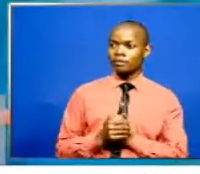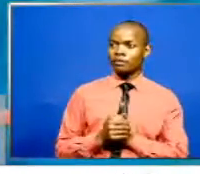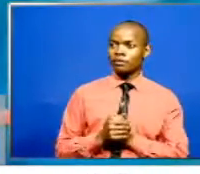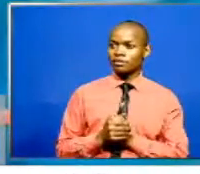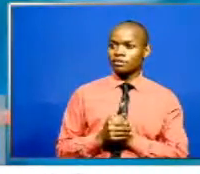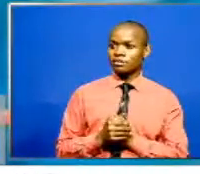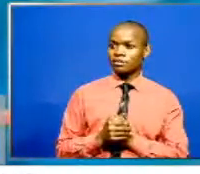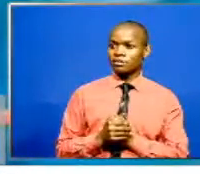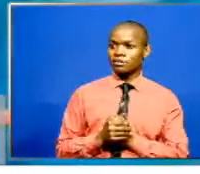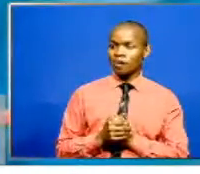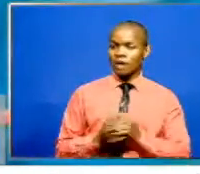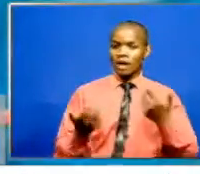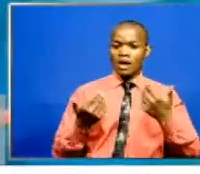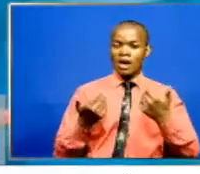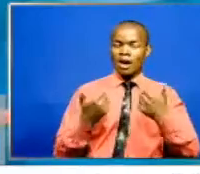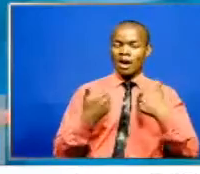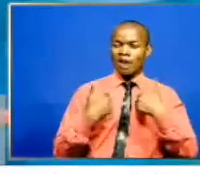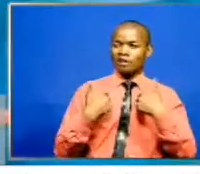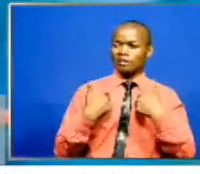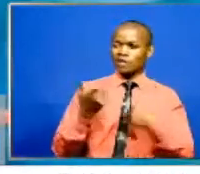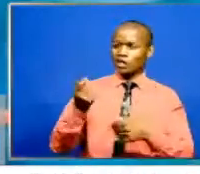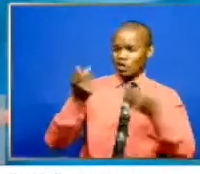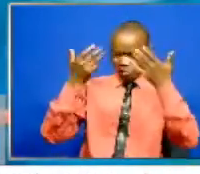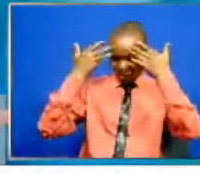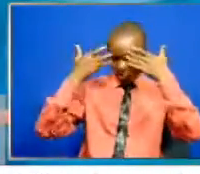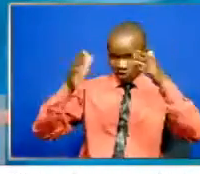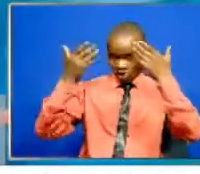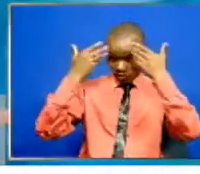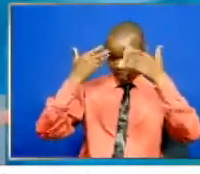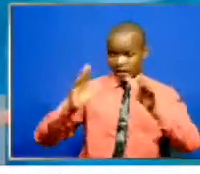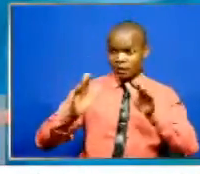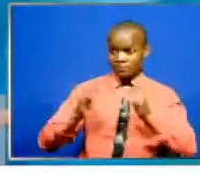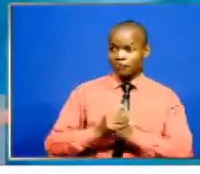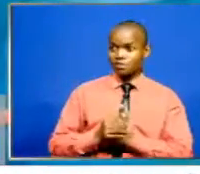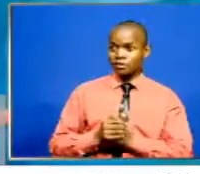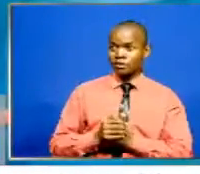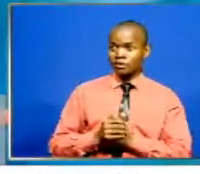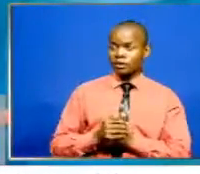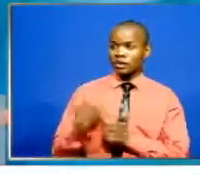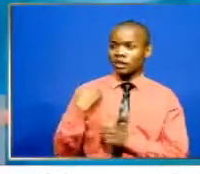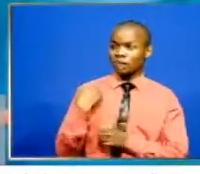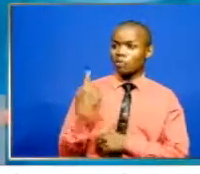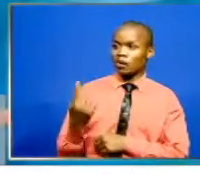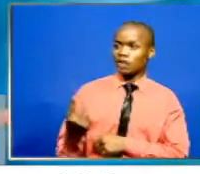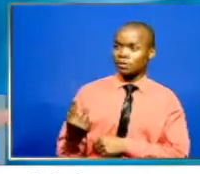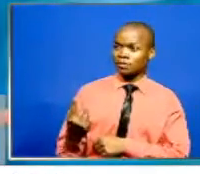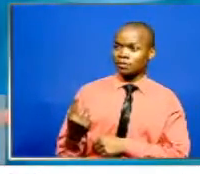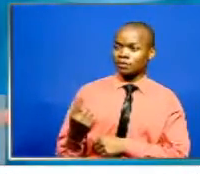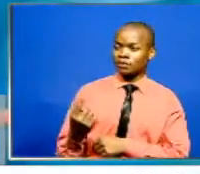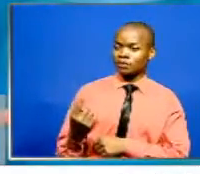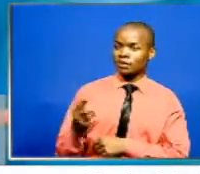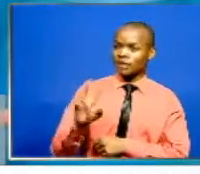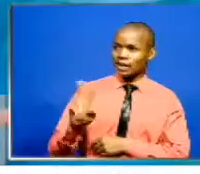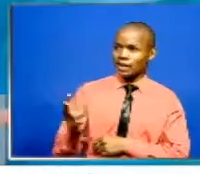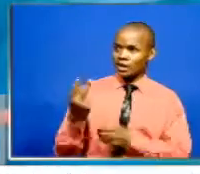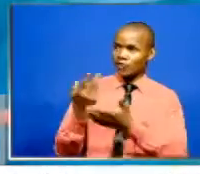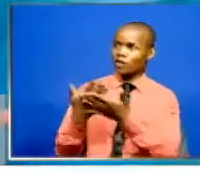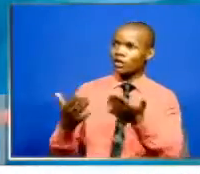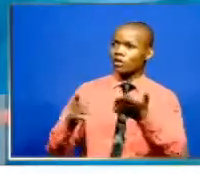the level of awareness is not where it ought to be. Mm-hmm. This is number one. The second one is